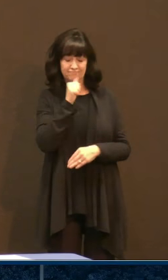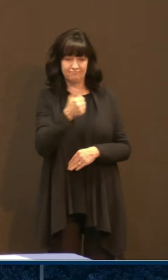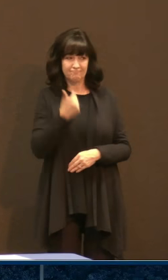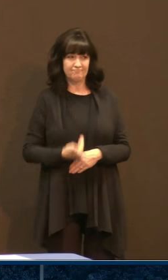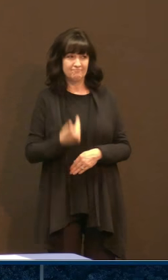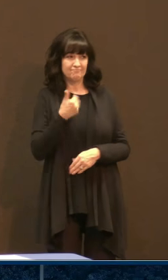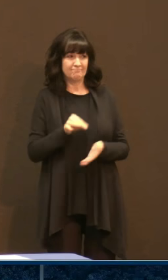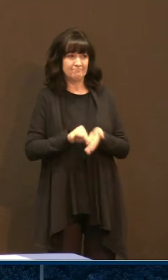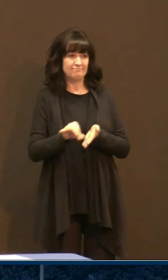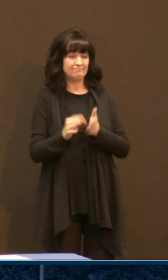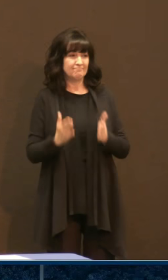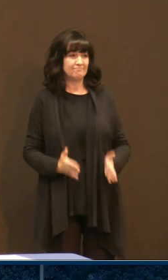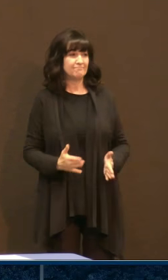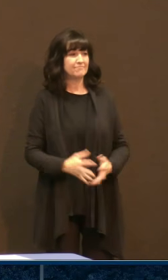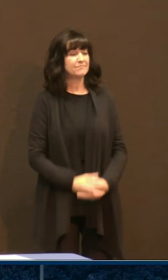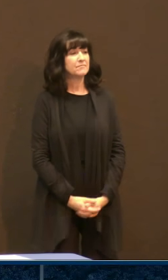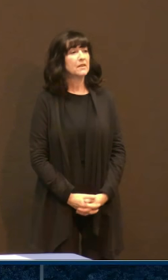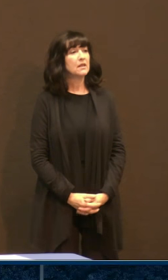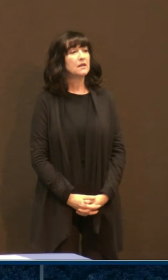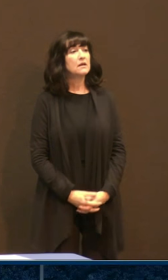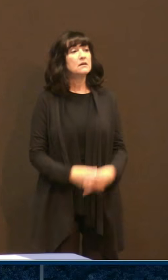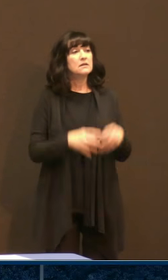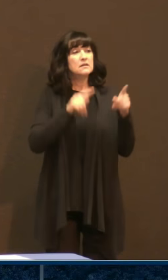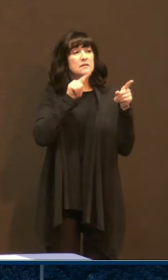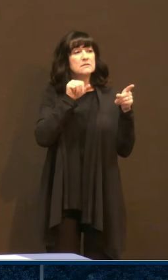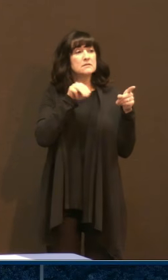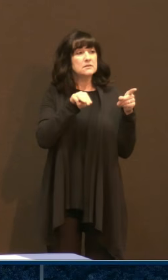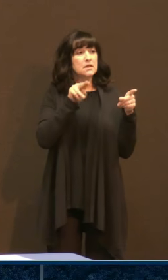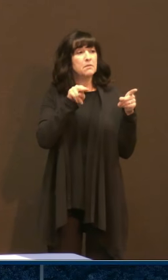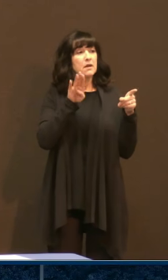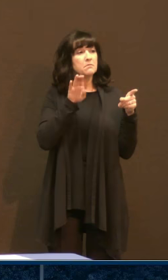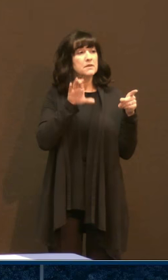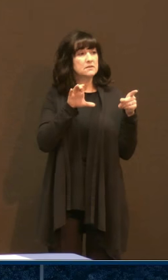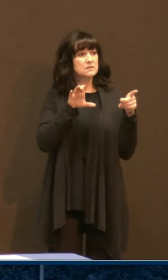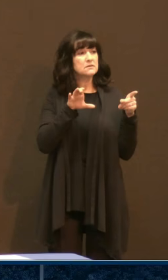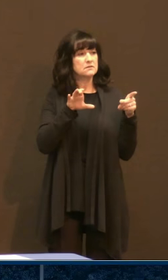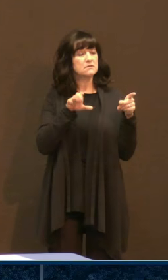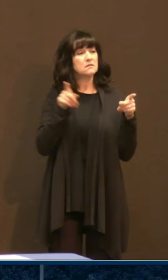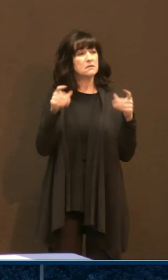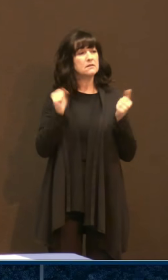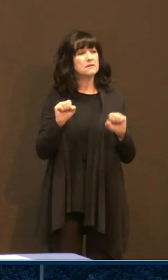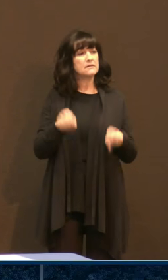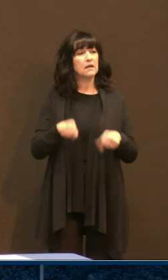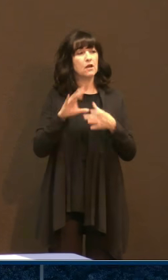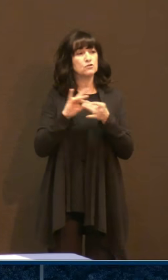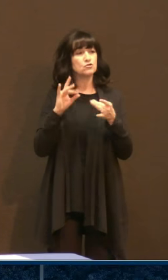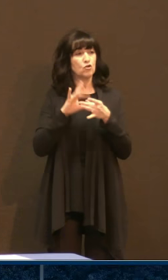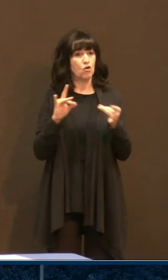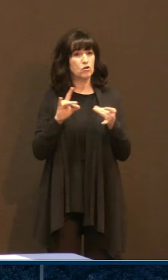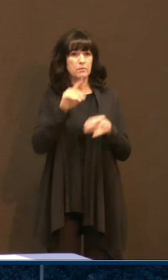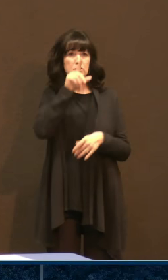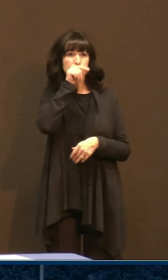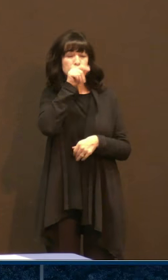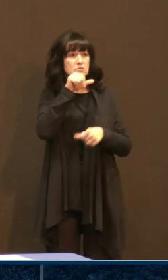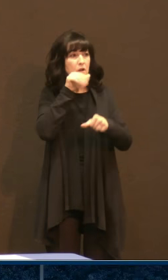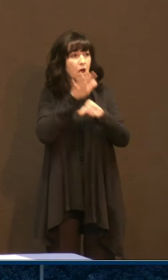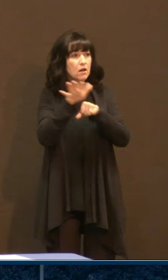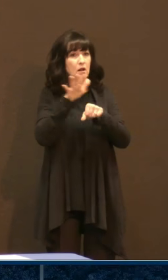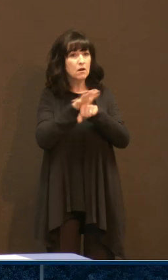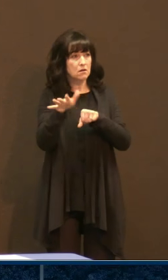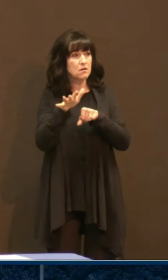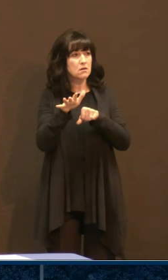Tim Furlong from NBC 10 asks if you could talk about the growing concerns of poultry shortages due to COVID. Delaware producers are